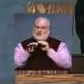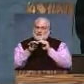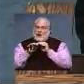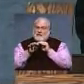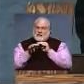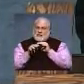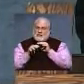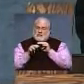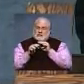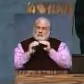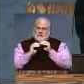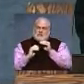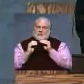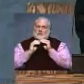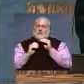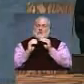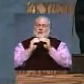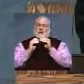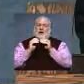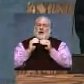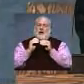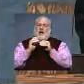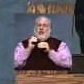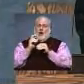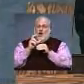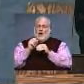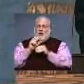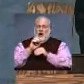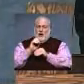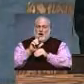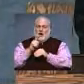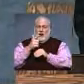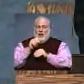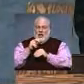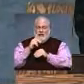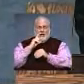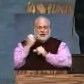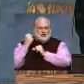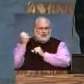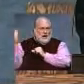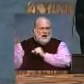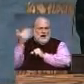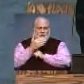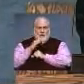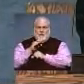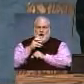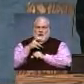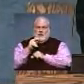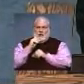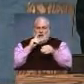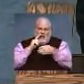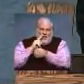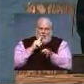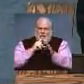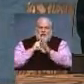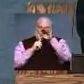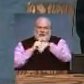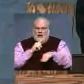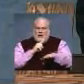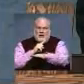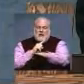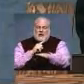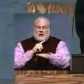for a car this weekend. Every car lot down on Colonel Glenn told us, drive up Bowman, you'll test your new car out on the curvy roads in the hills where